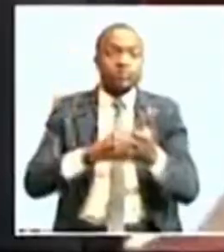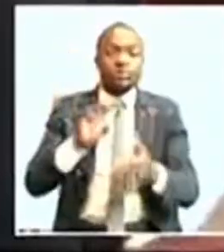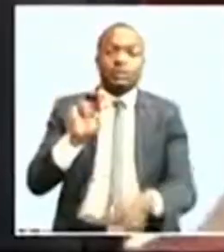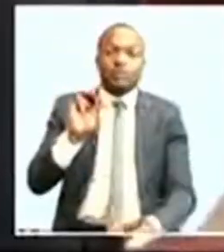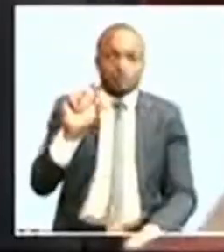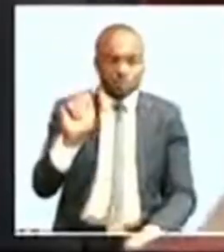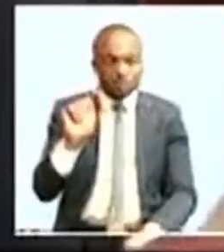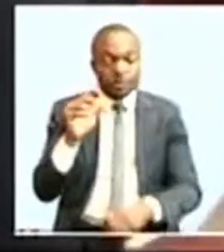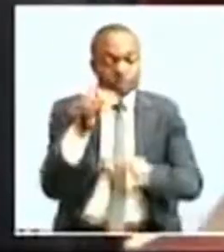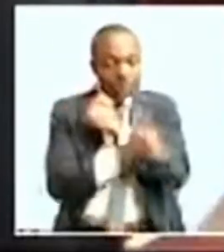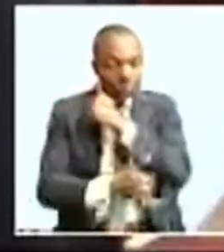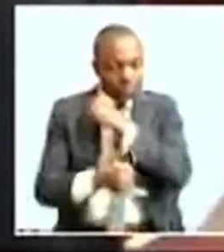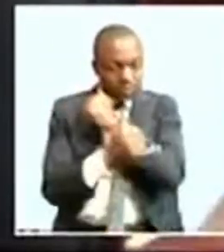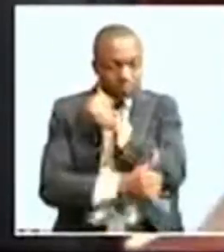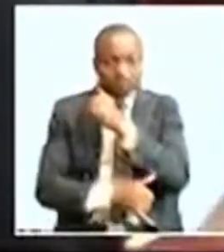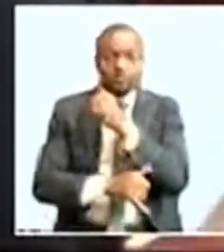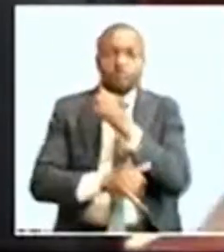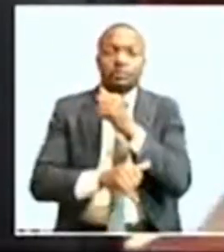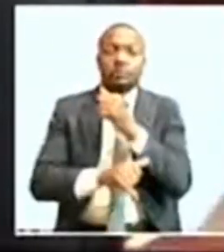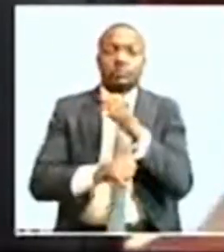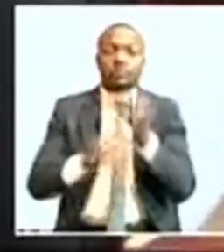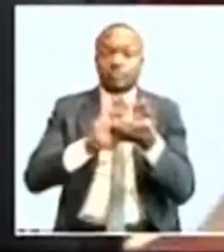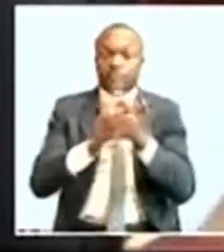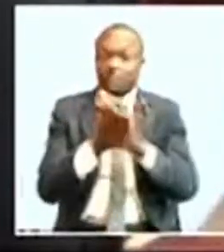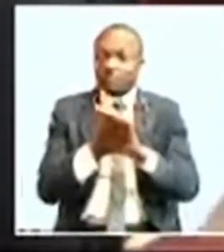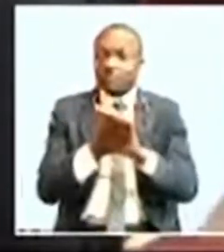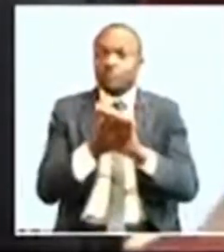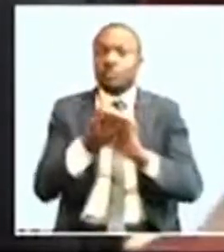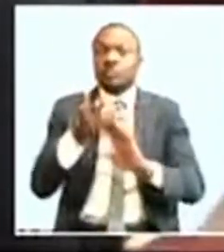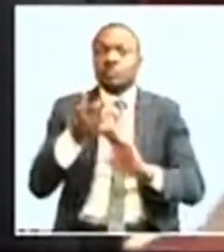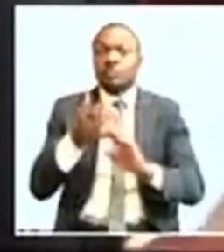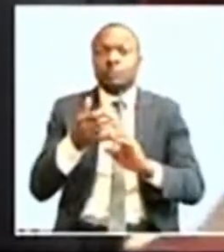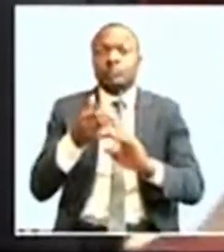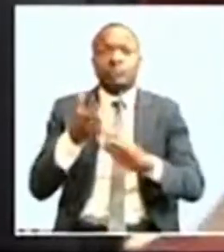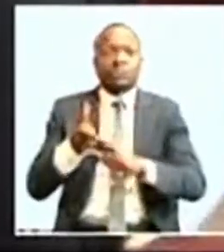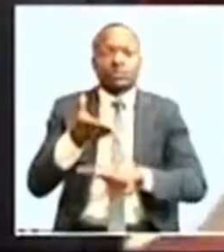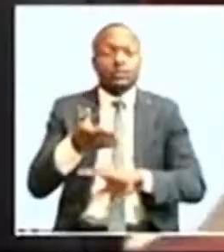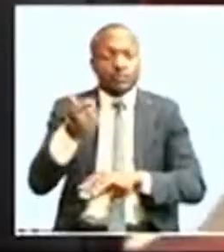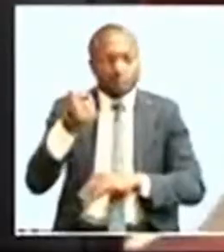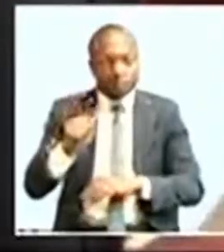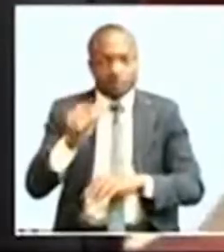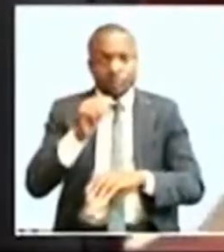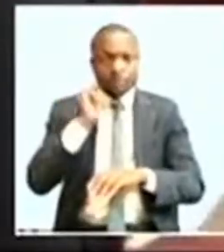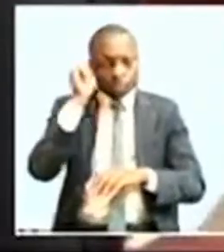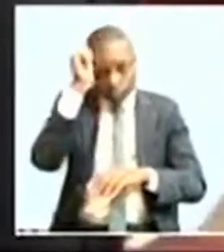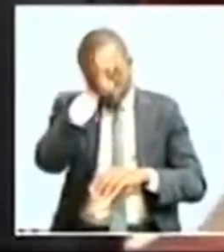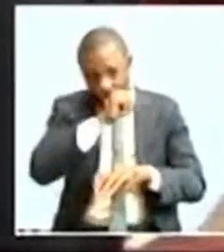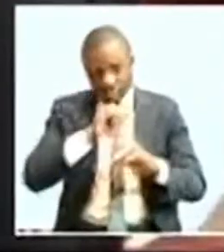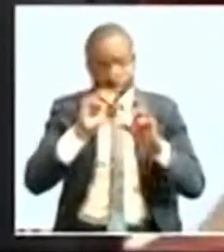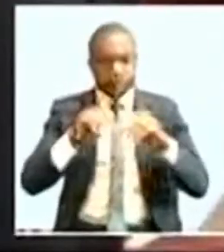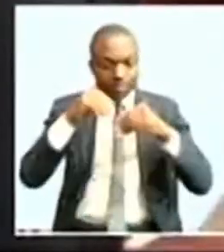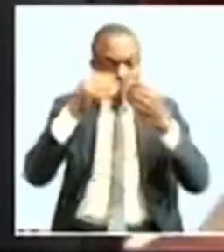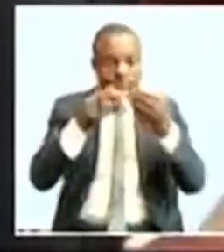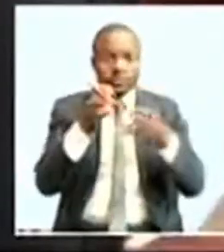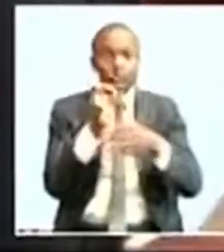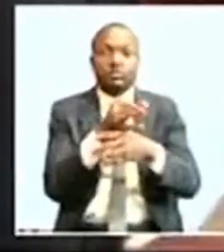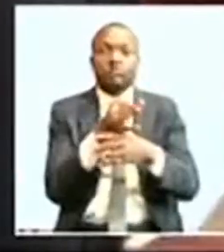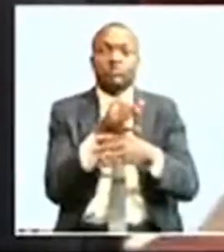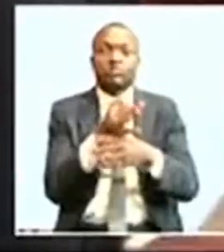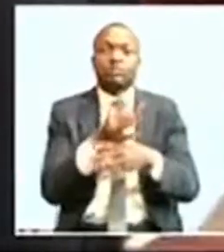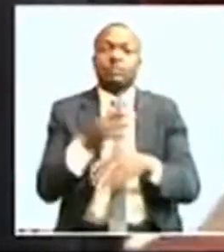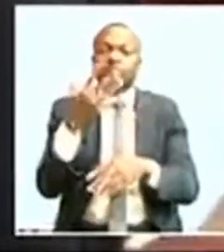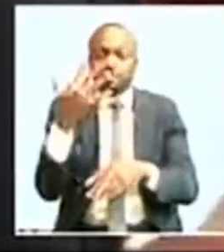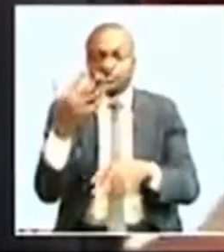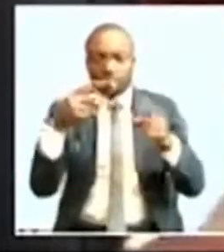with the country ranking among the top 10 aquaculture producers in Africa, which positions us as